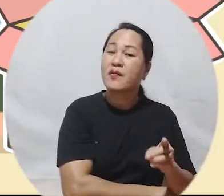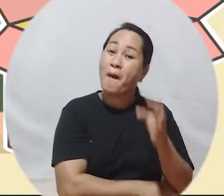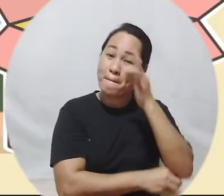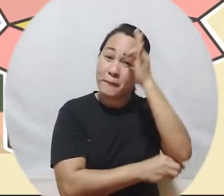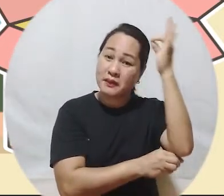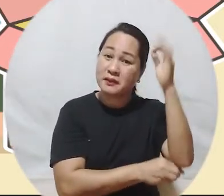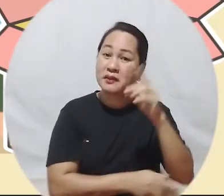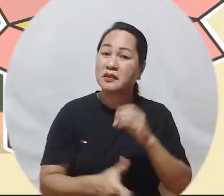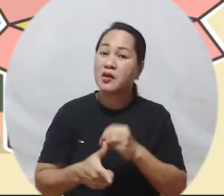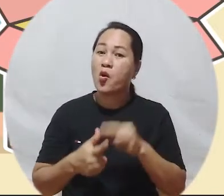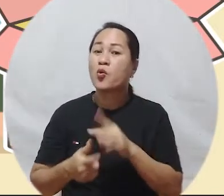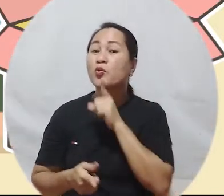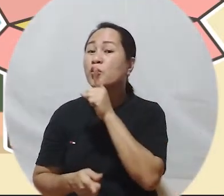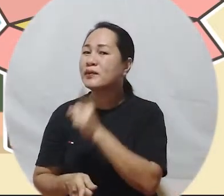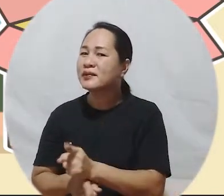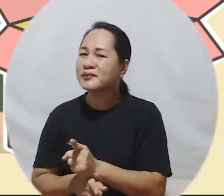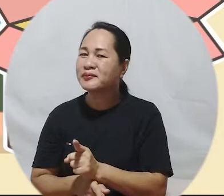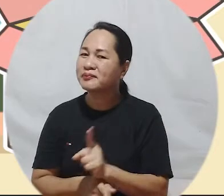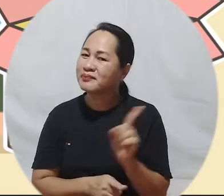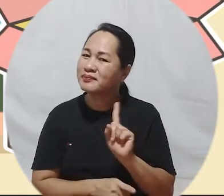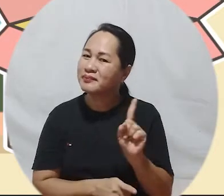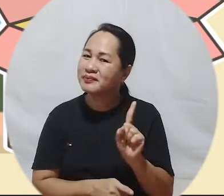Fantasy or reality?